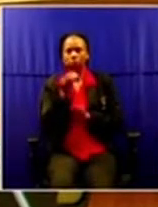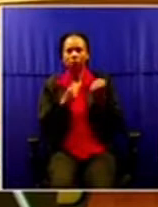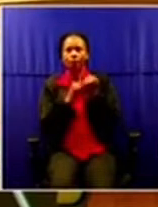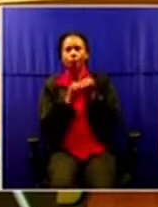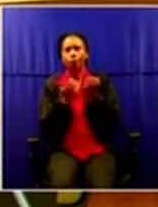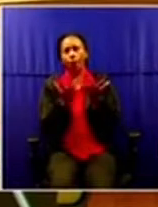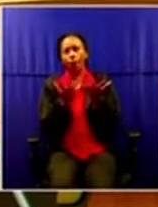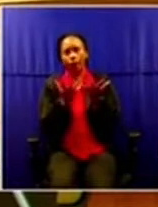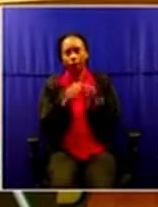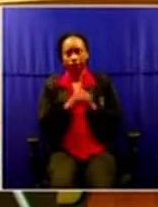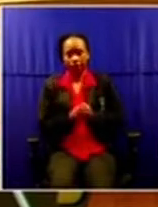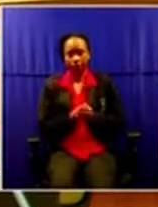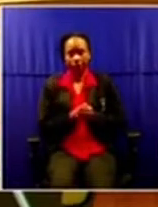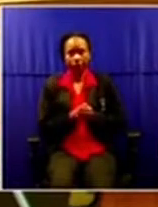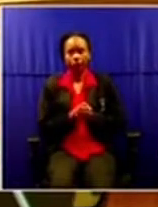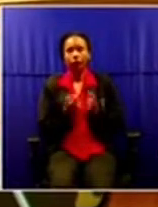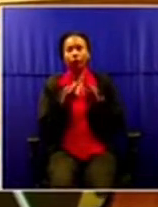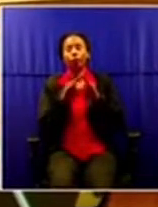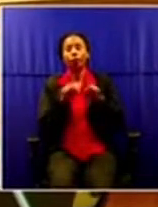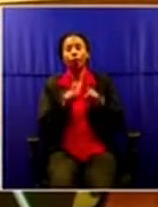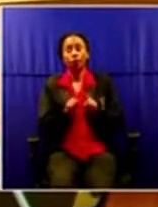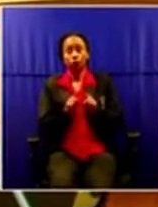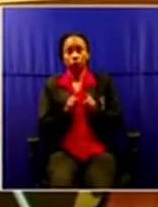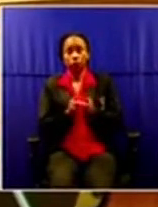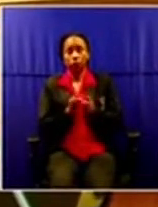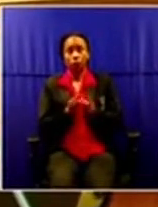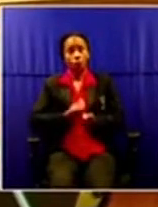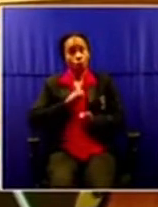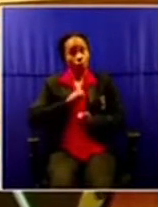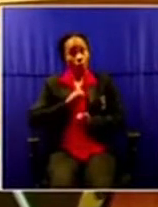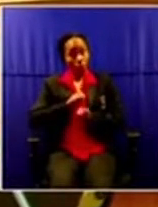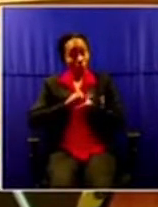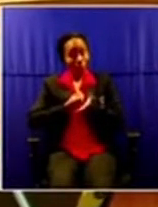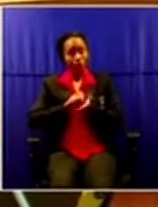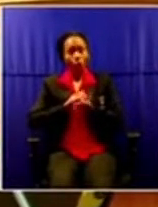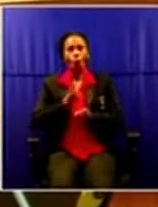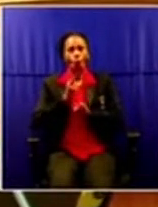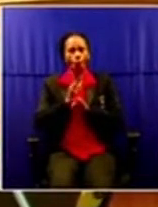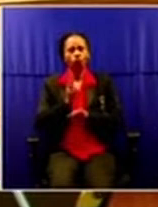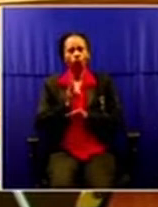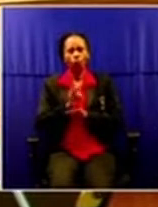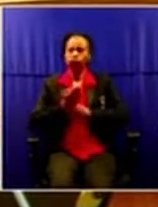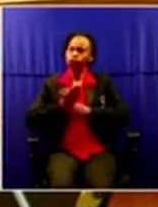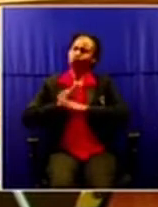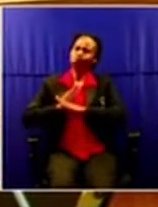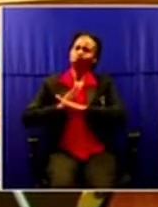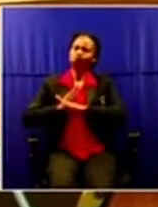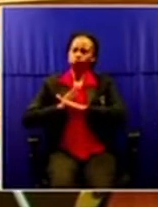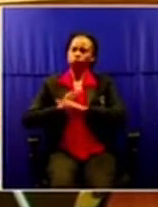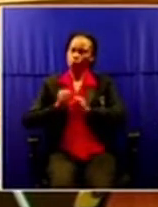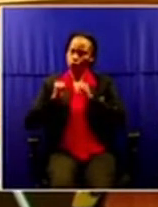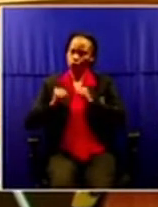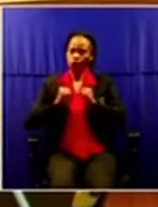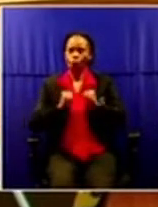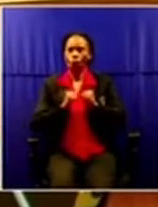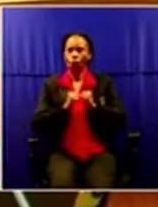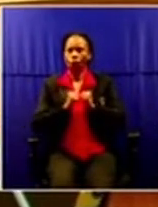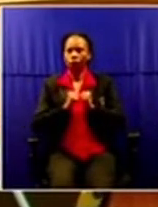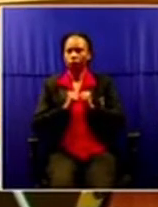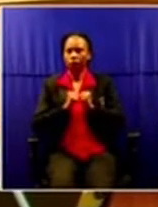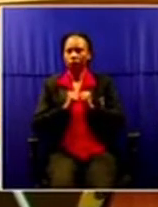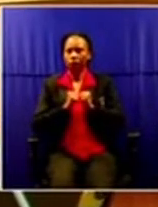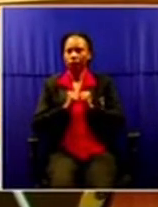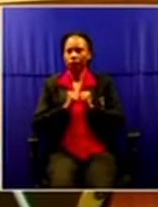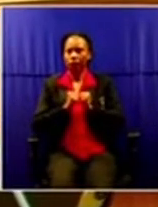But our young people are also resilient. In just under a week's time, the